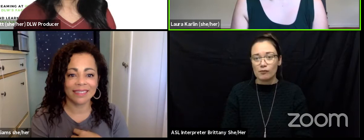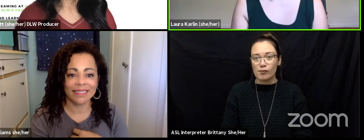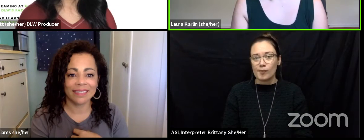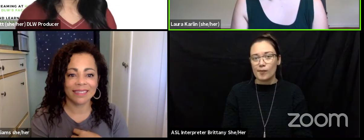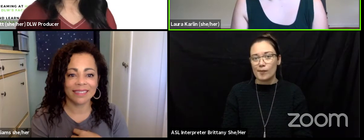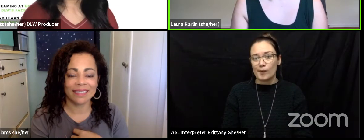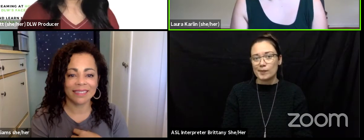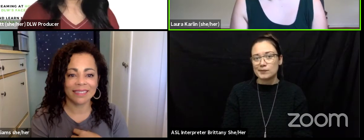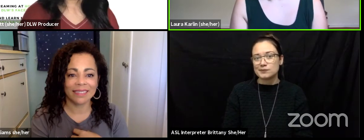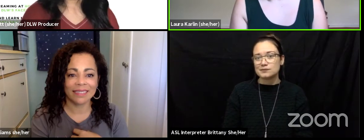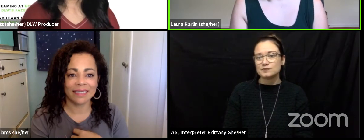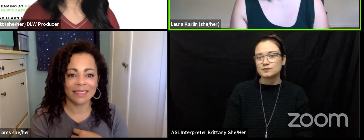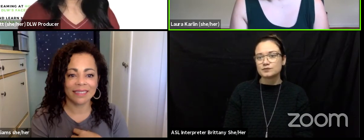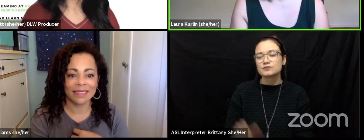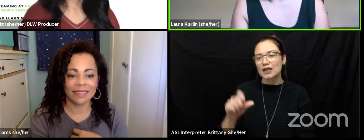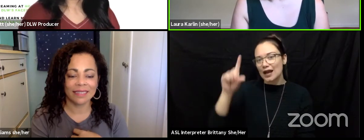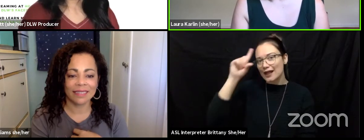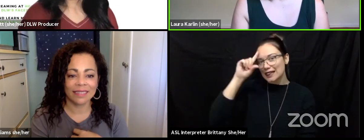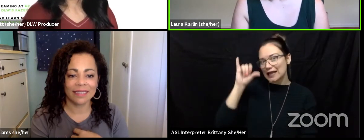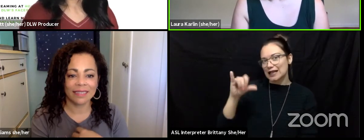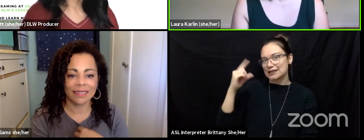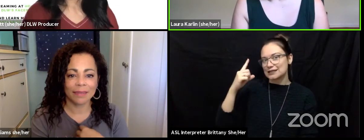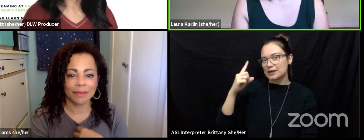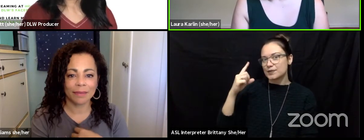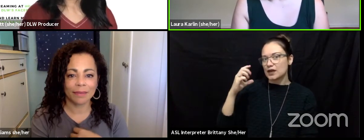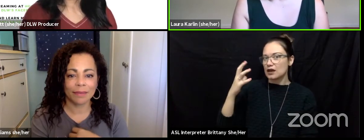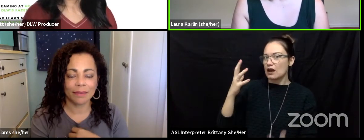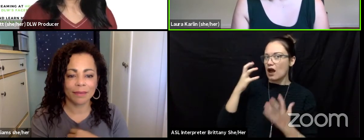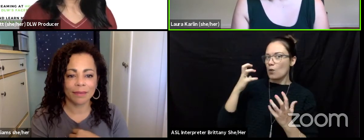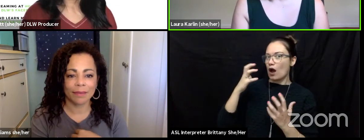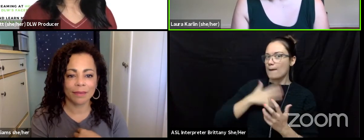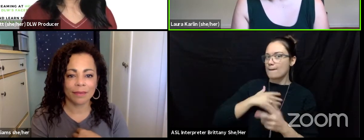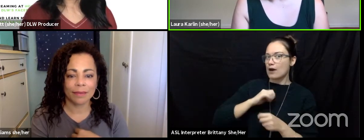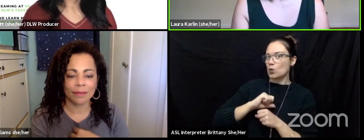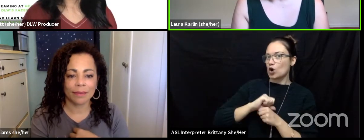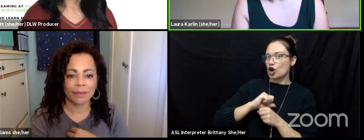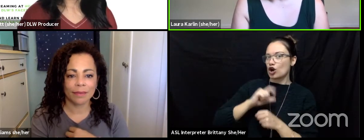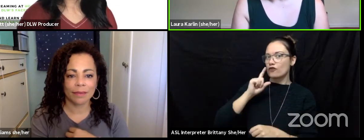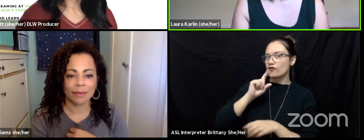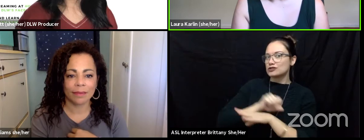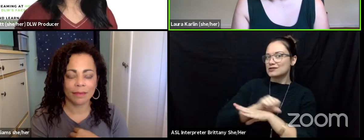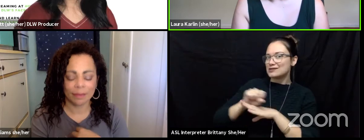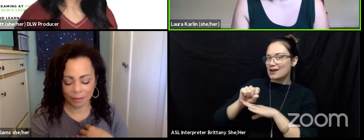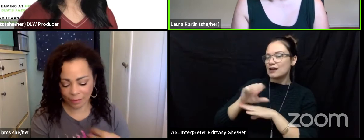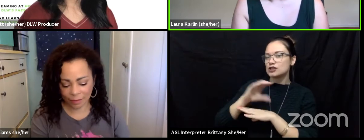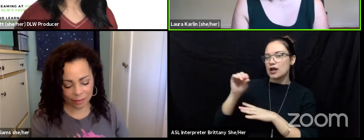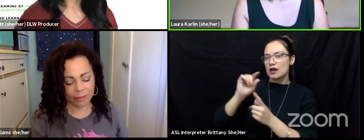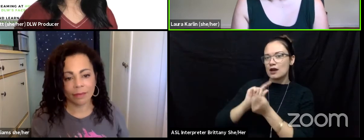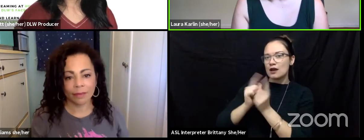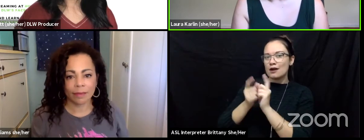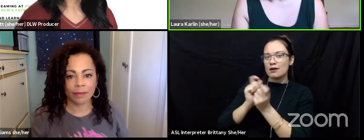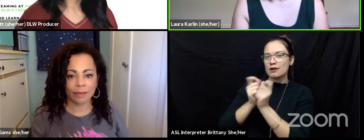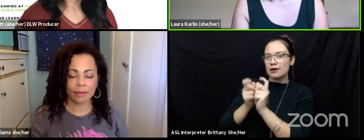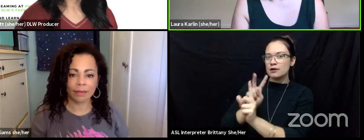that that's, it's something I look for in the work I make for stage, and it translates